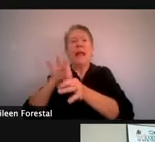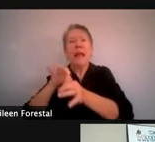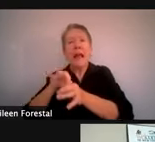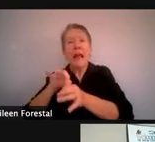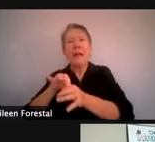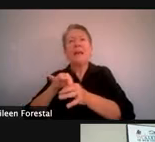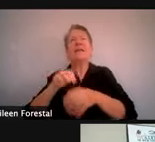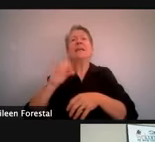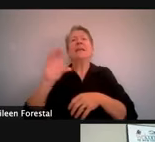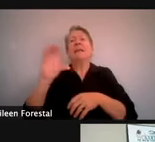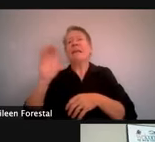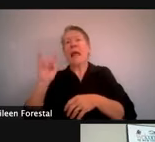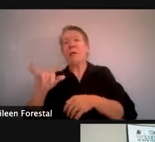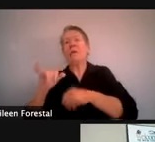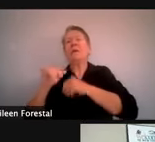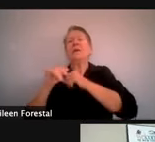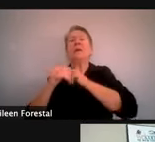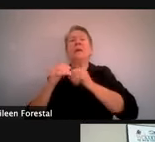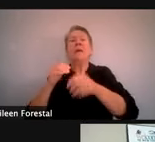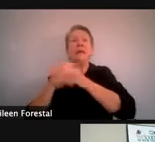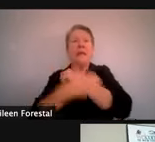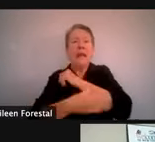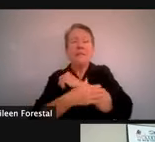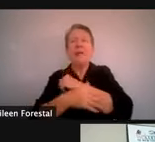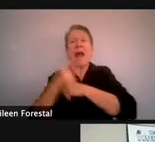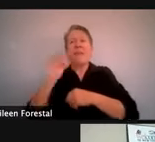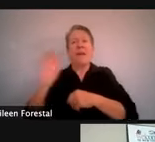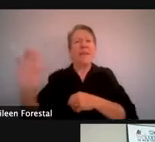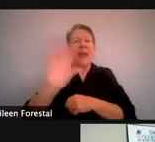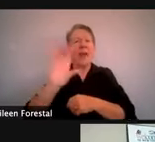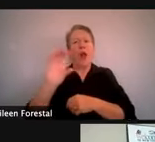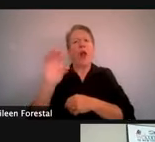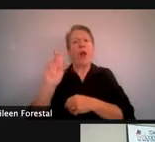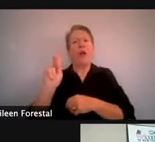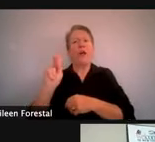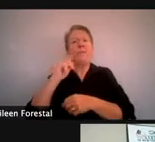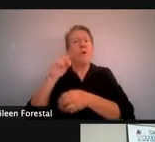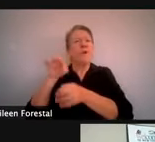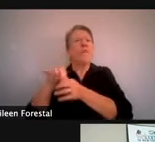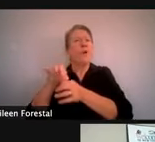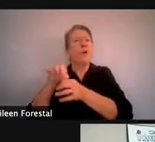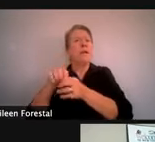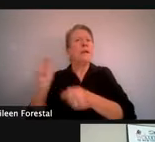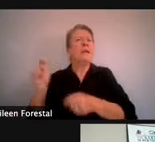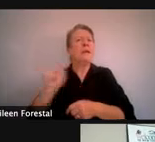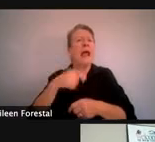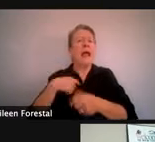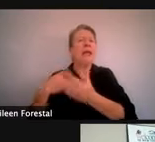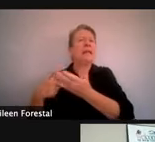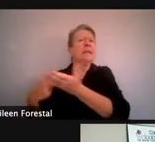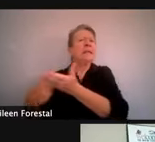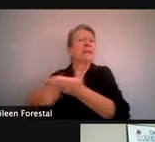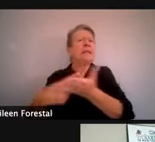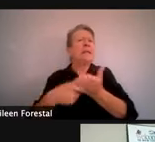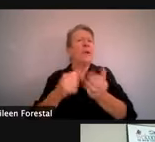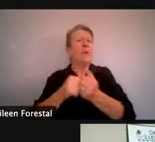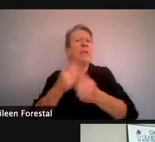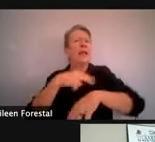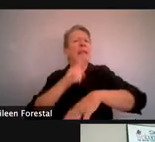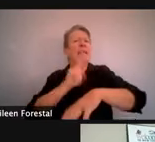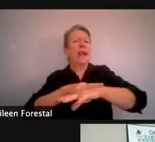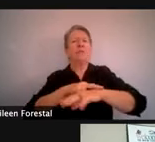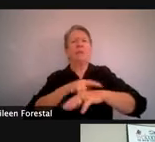in civilian dress, our National Guard units to, I think, 18 of the 21 counties.